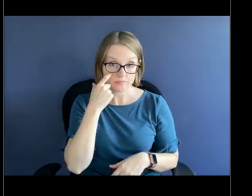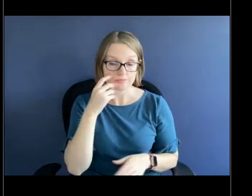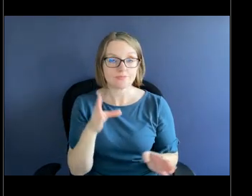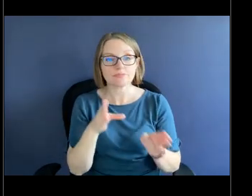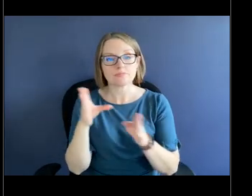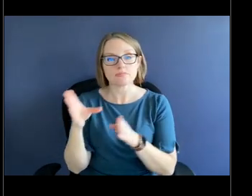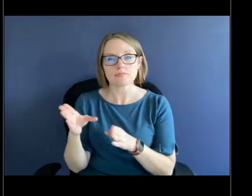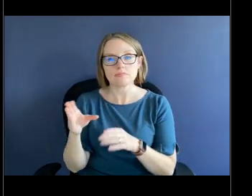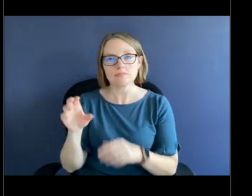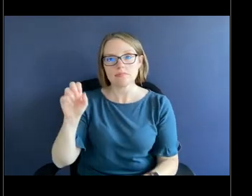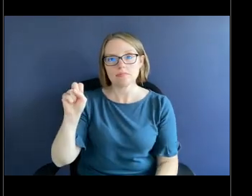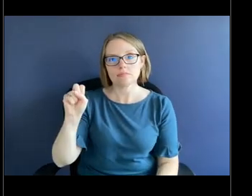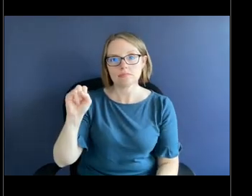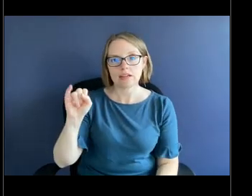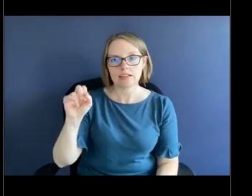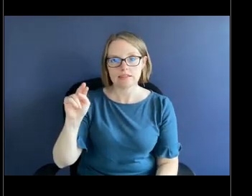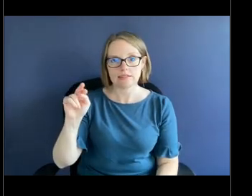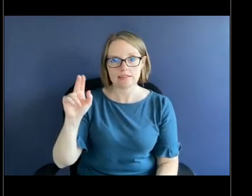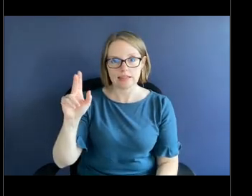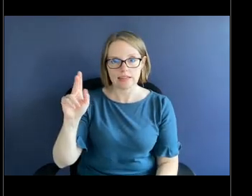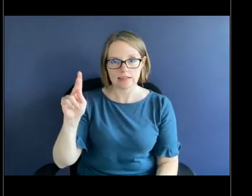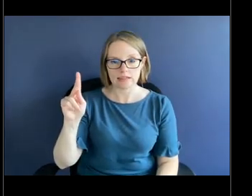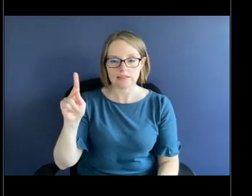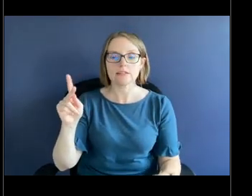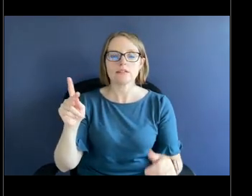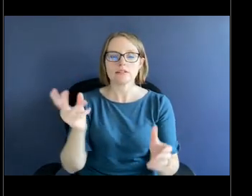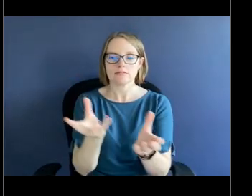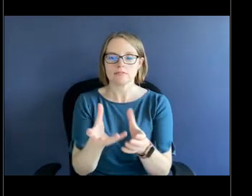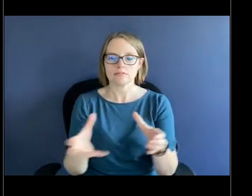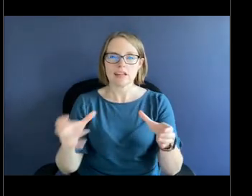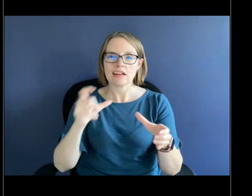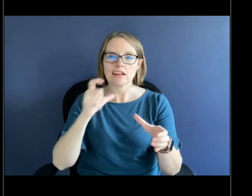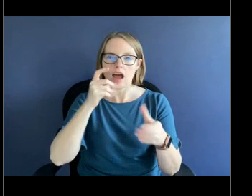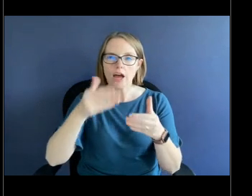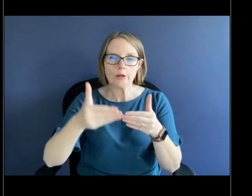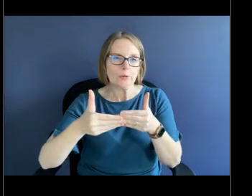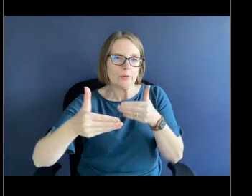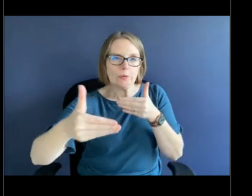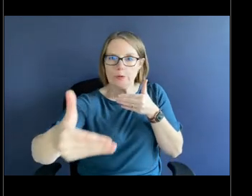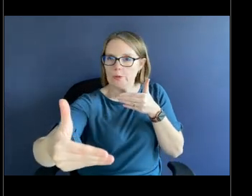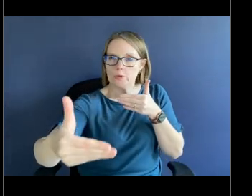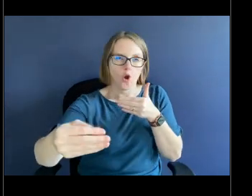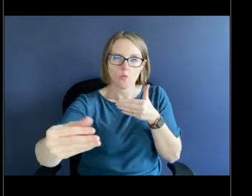shallow sink basins with rear-mounted drains when removable